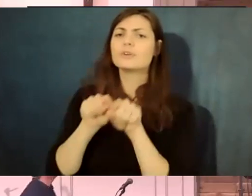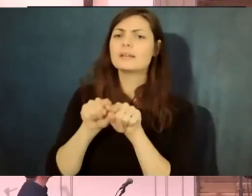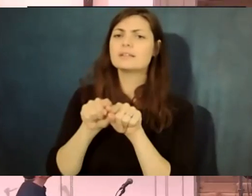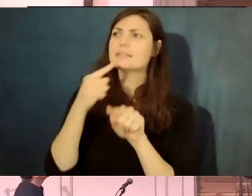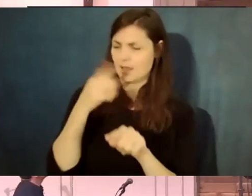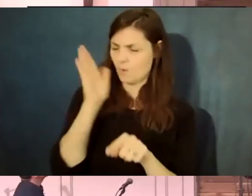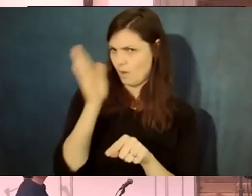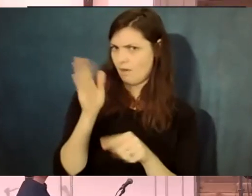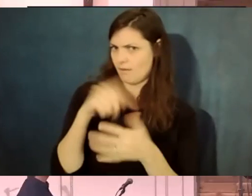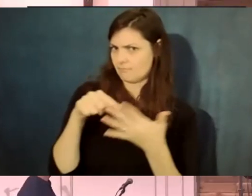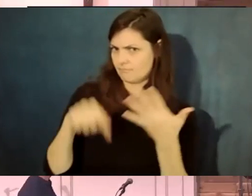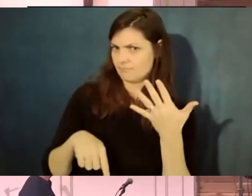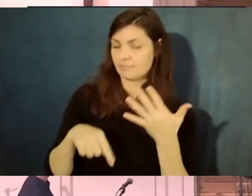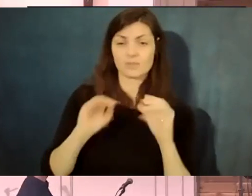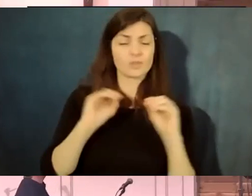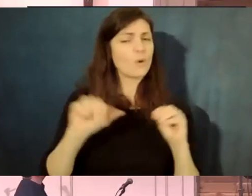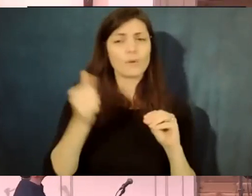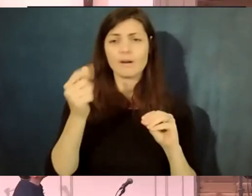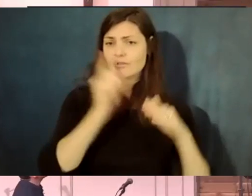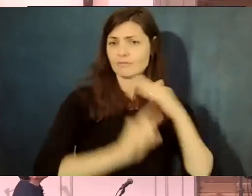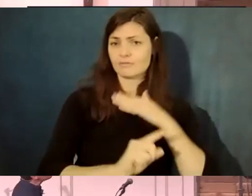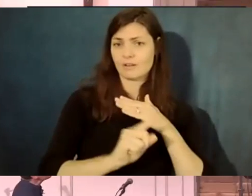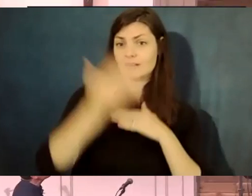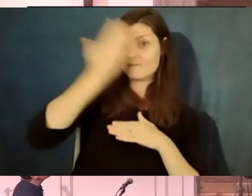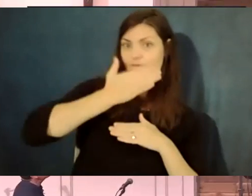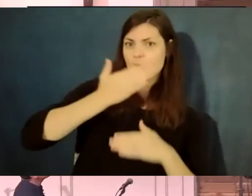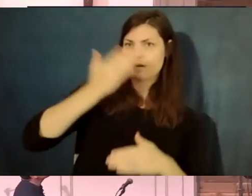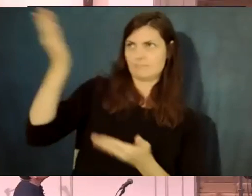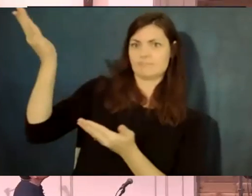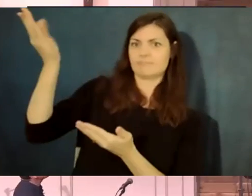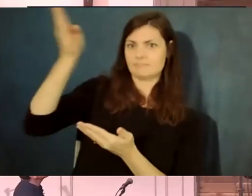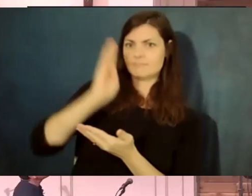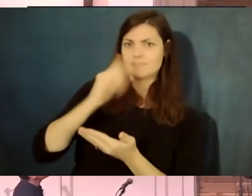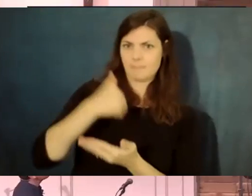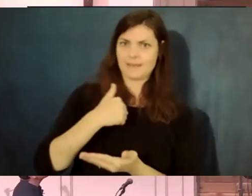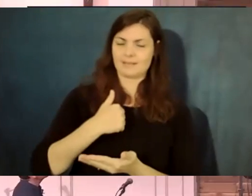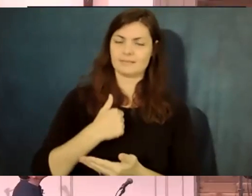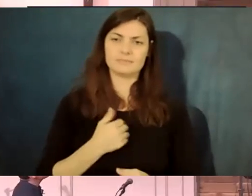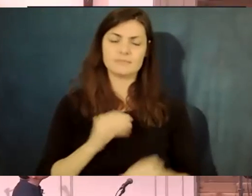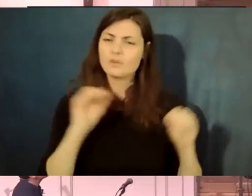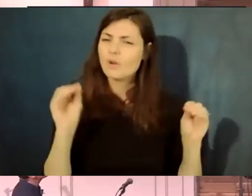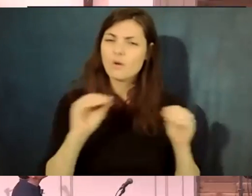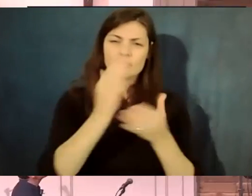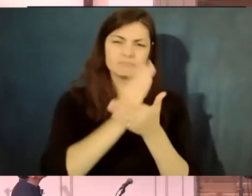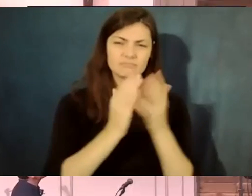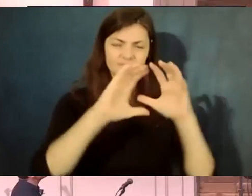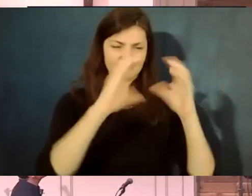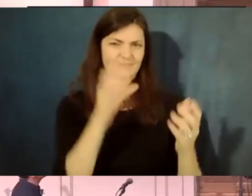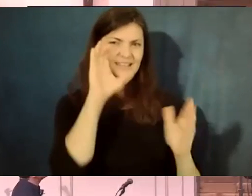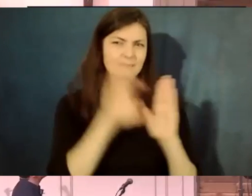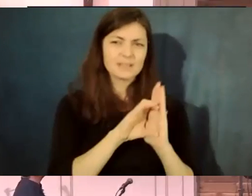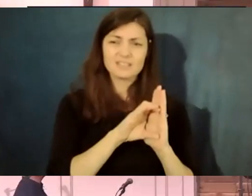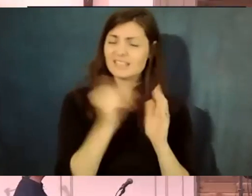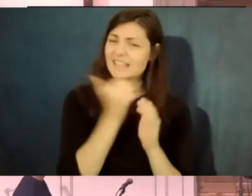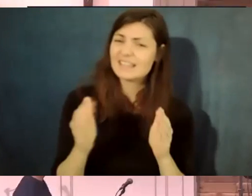things. You shall have no other gods before me. You shall not make for yourself a carved image, any likeness of anything that is in heaven